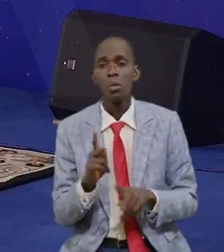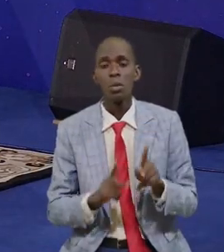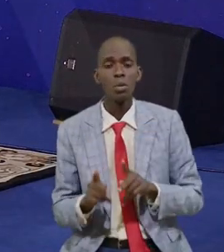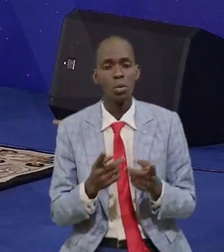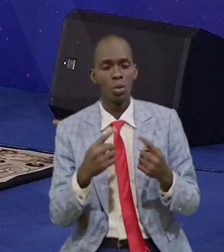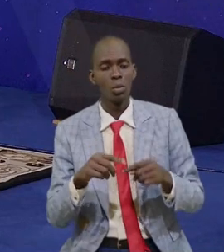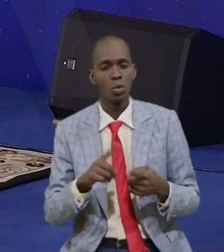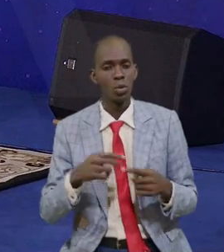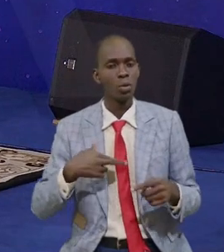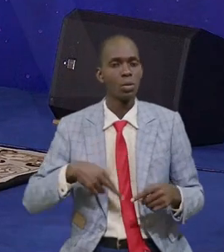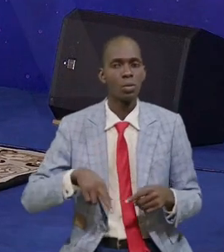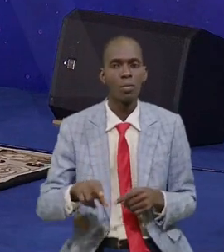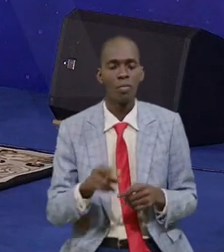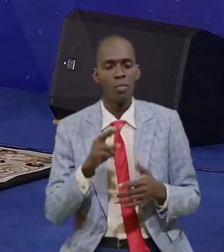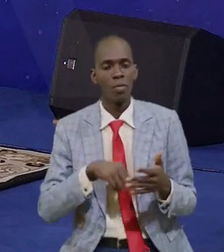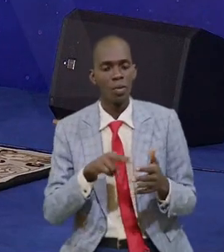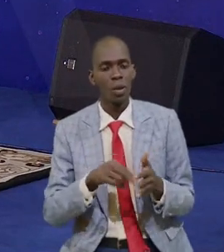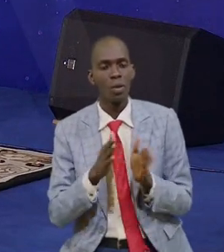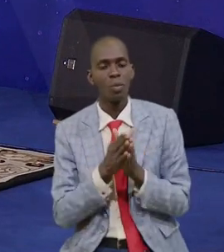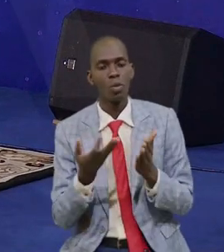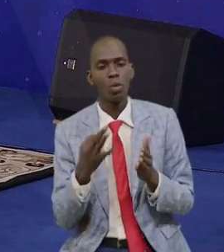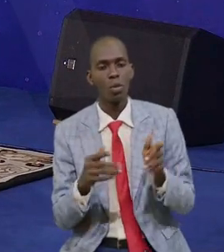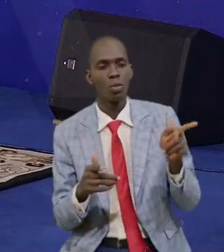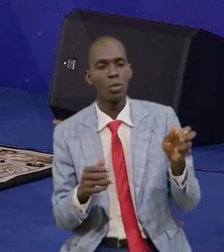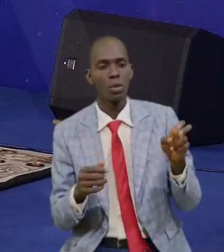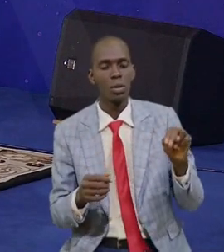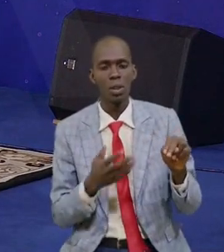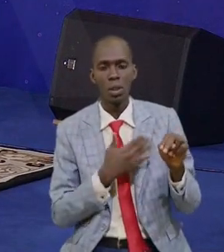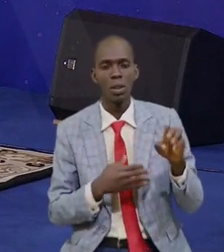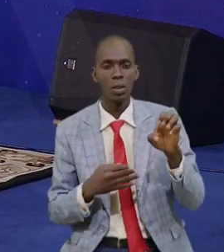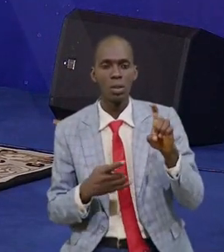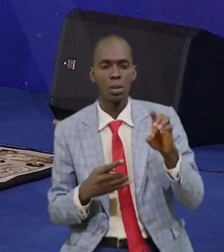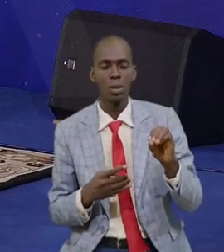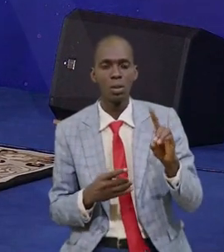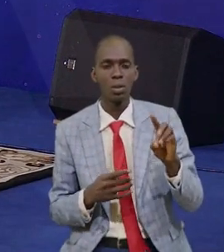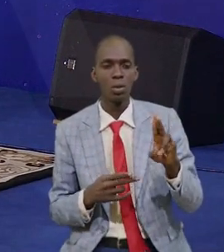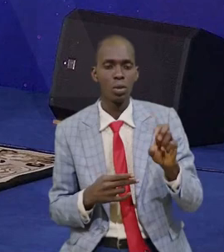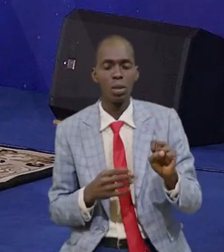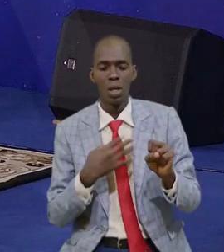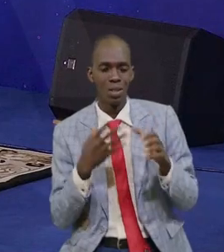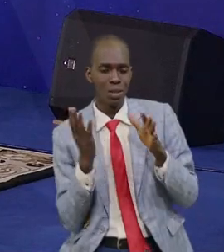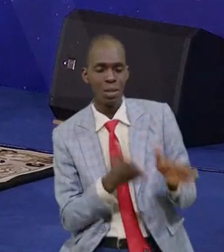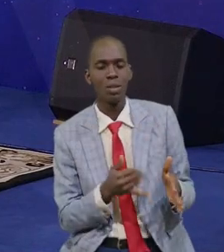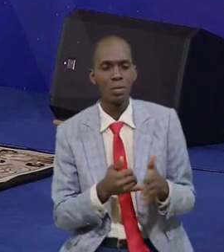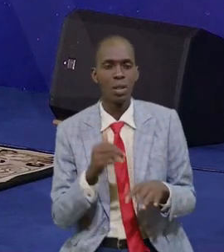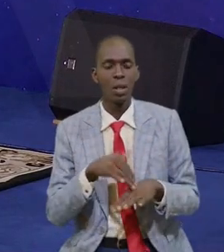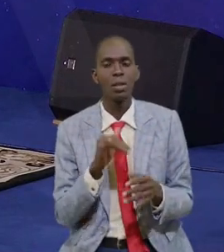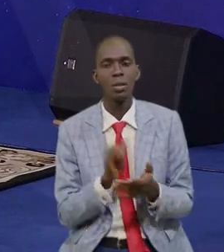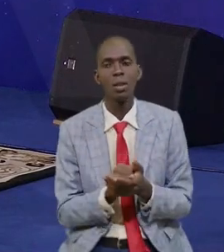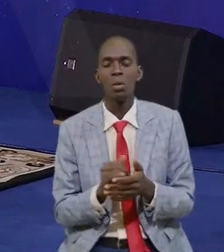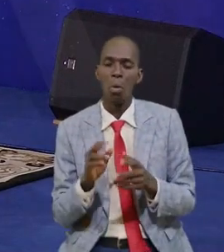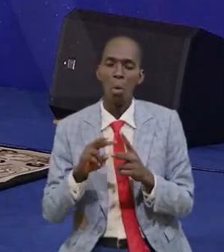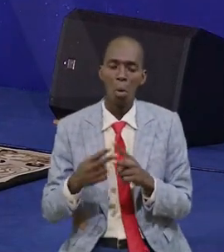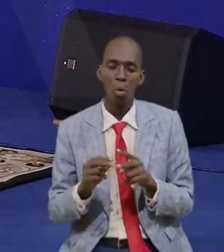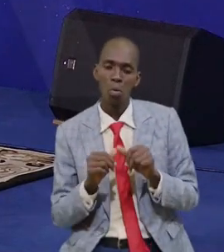they read Genesis and Exodus, and they cannot go beyond that. They read Leviticus, they cannot go beyond that. When